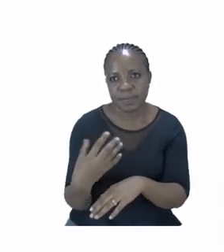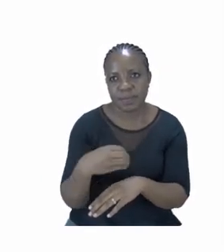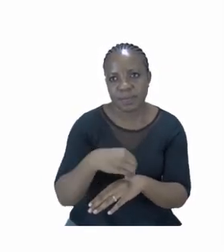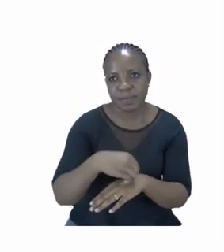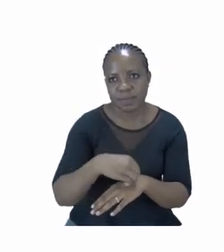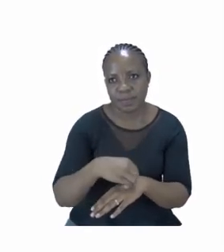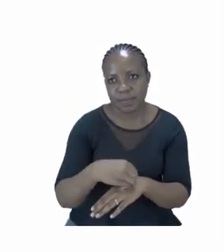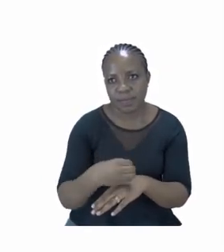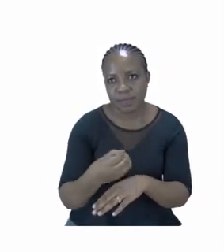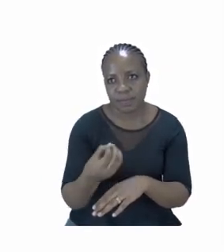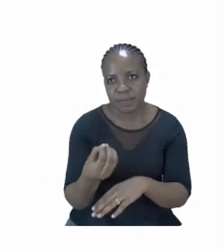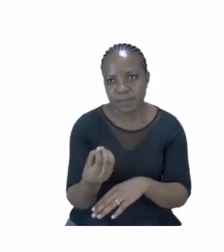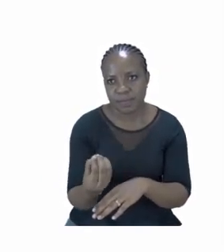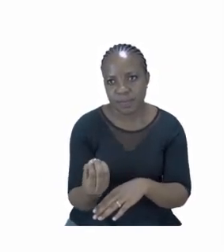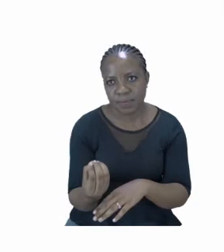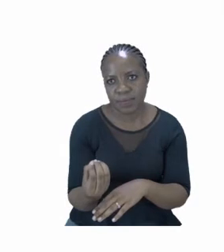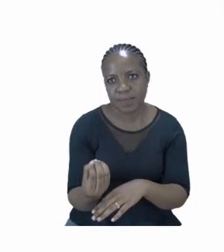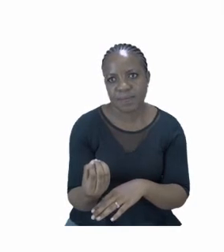Friday,